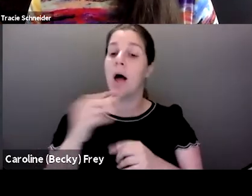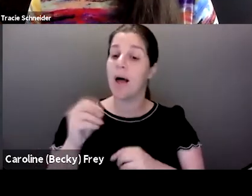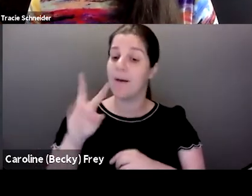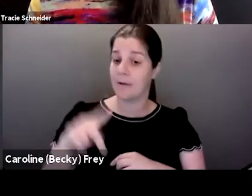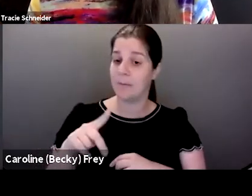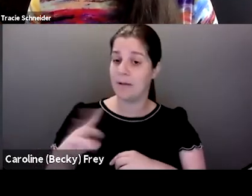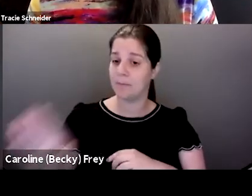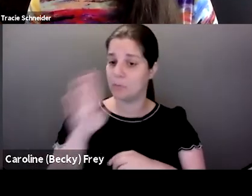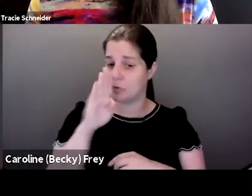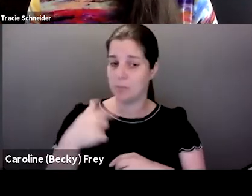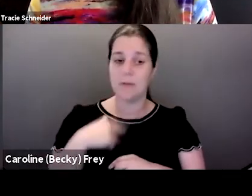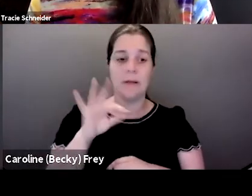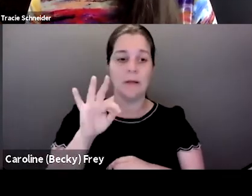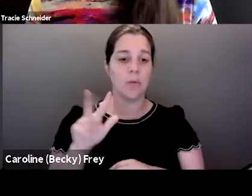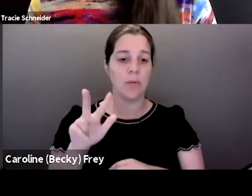at